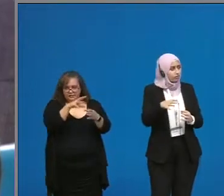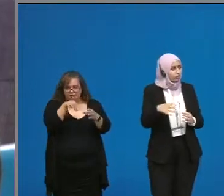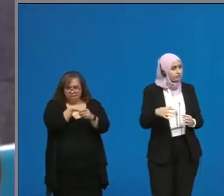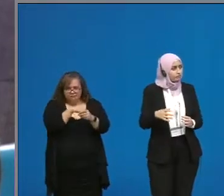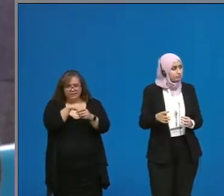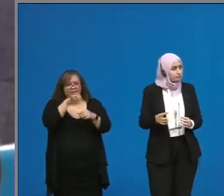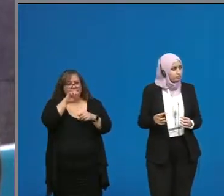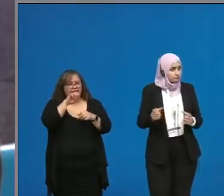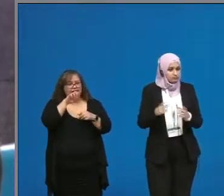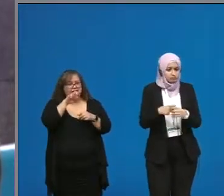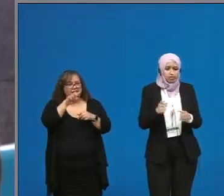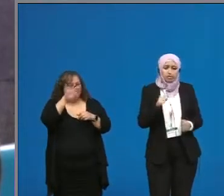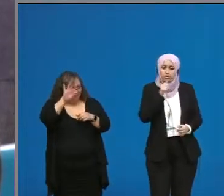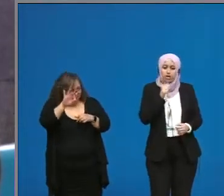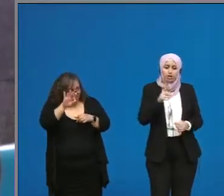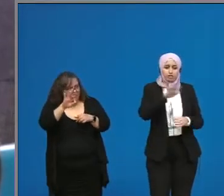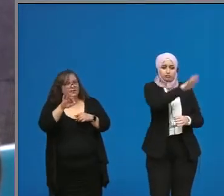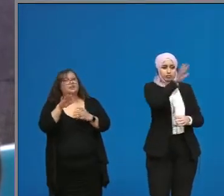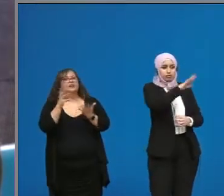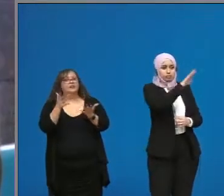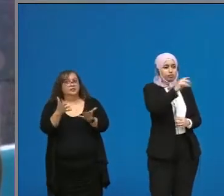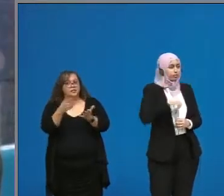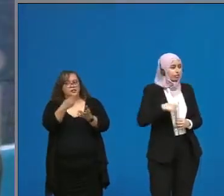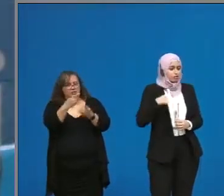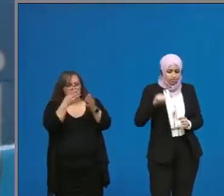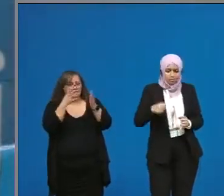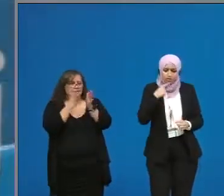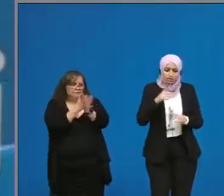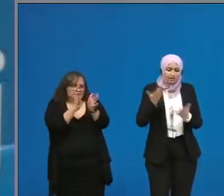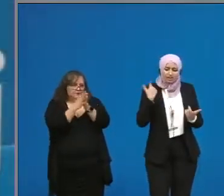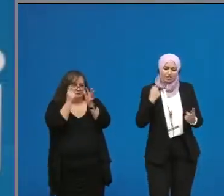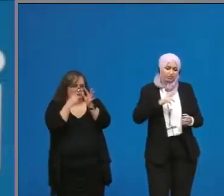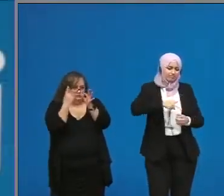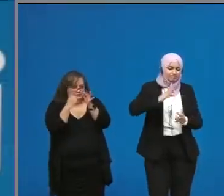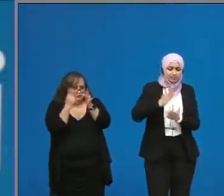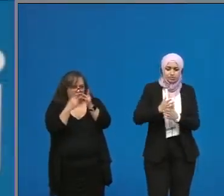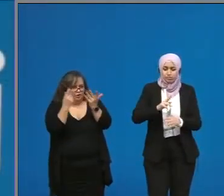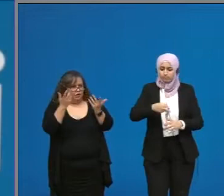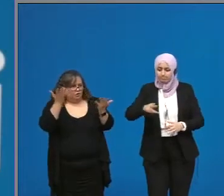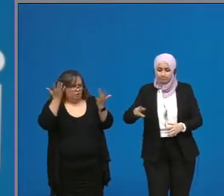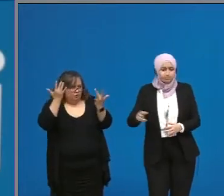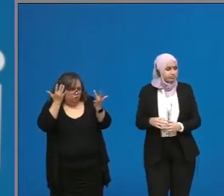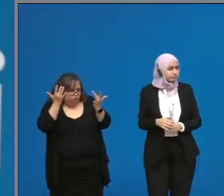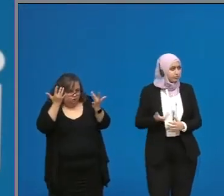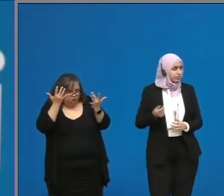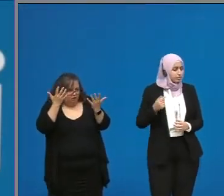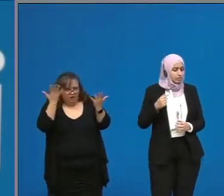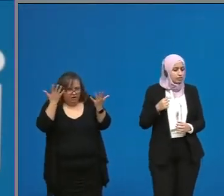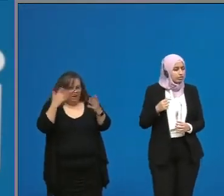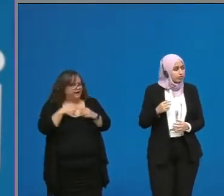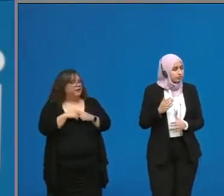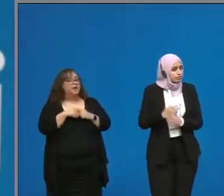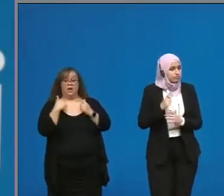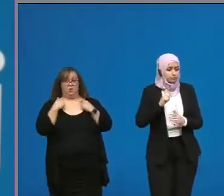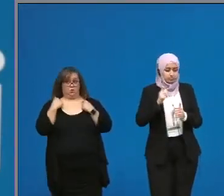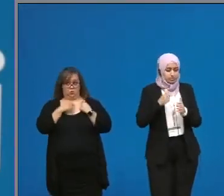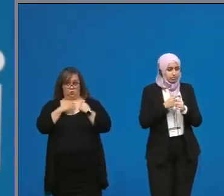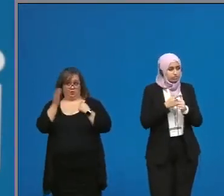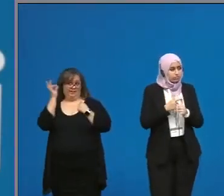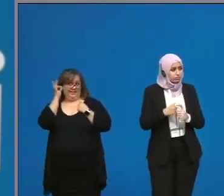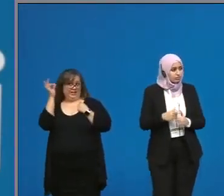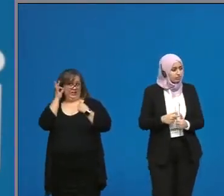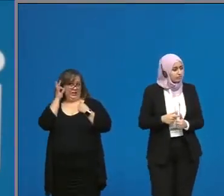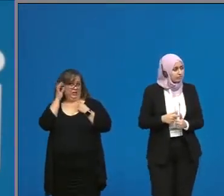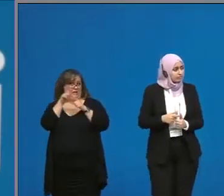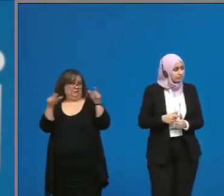we were talking about many, many factors that go into this. The first, of course, being, and we take this for granted, by we I mean hearing people, how